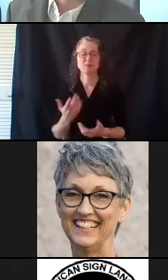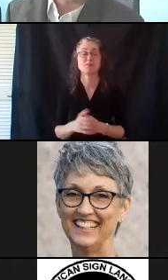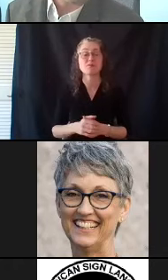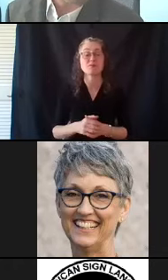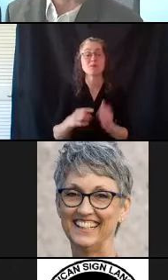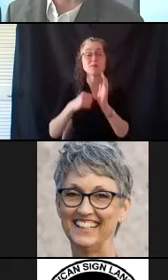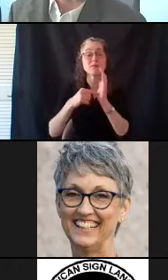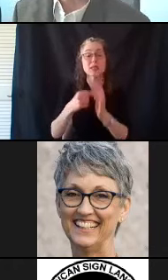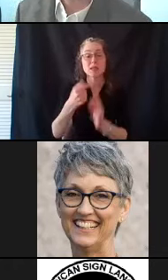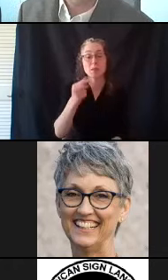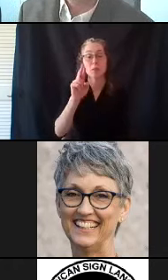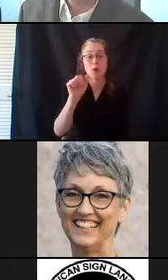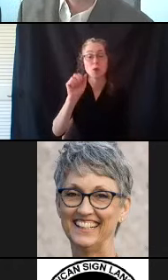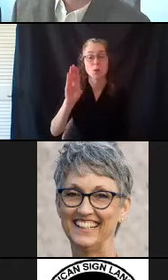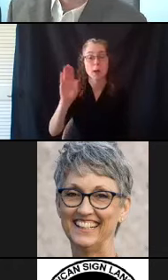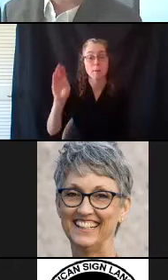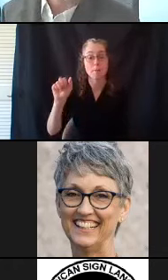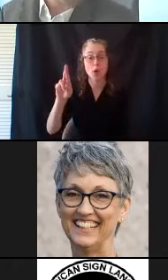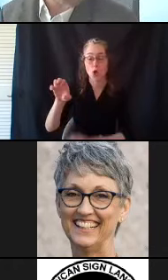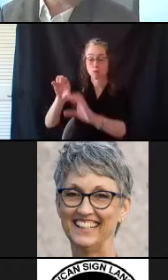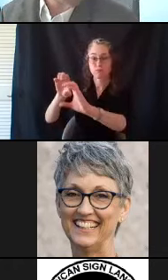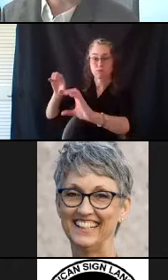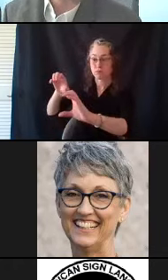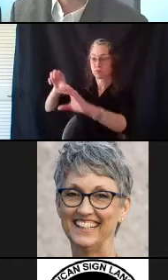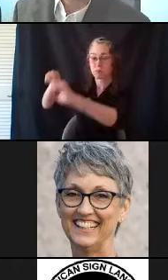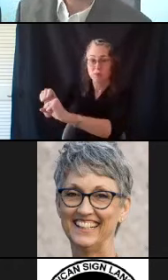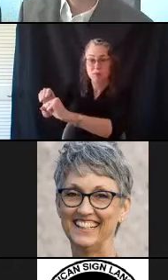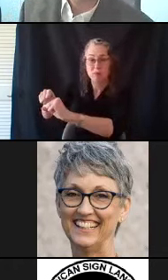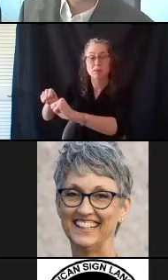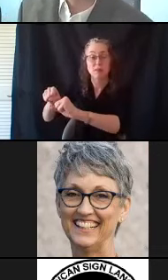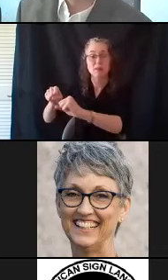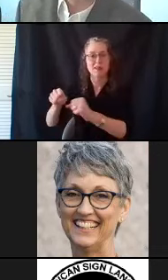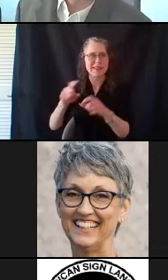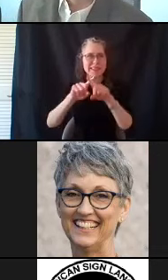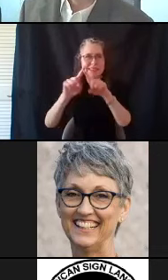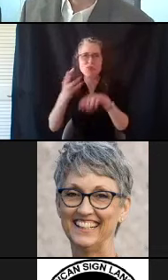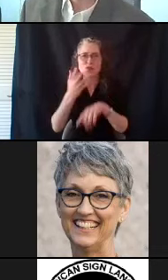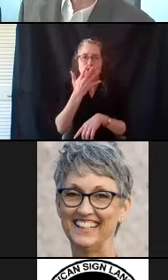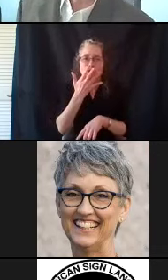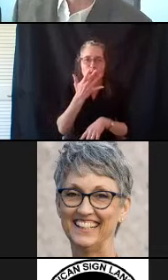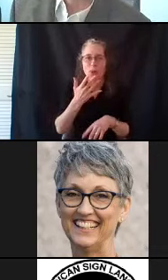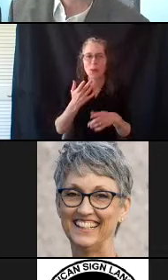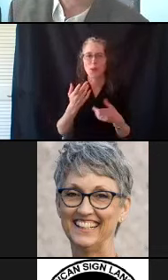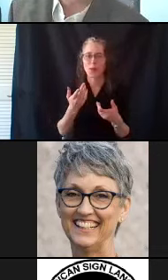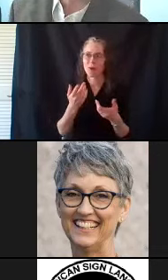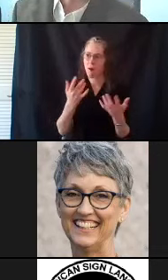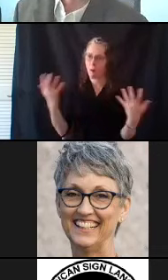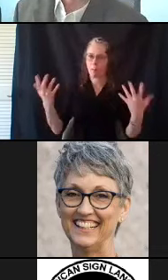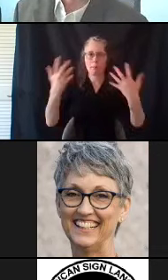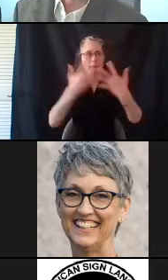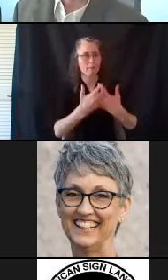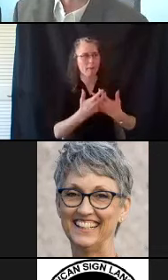come in mauve and taupe and peach colors to be very pleasing with the